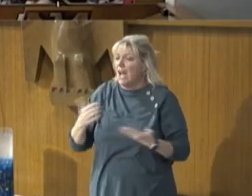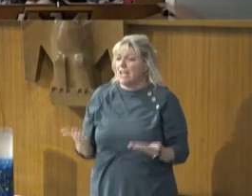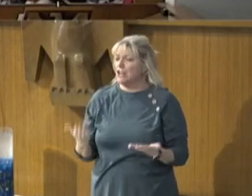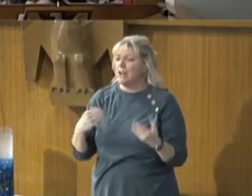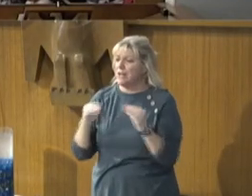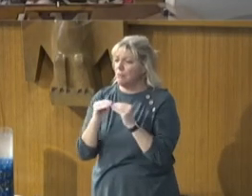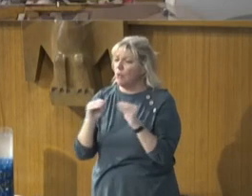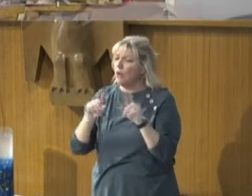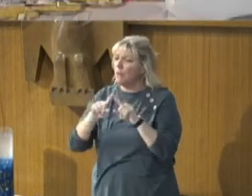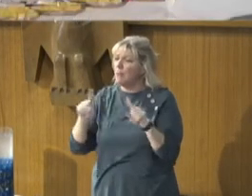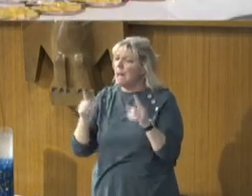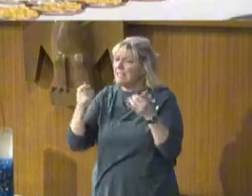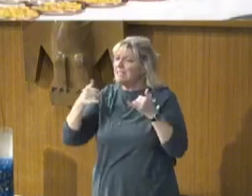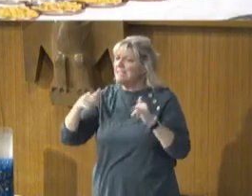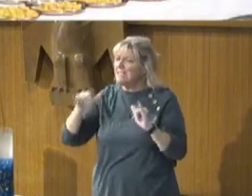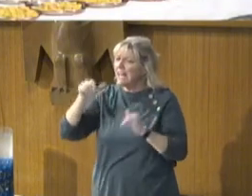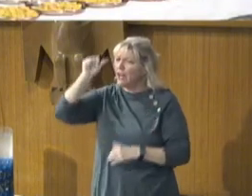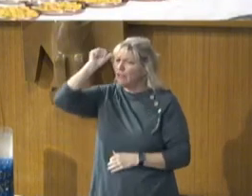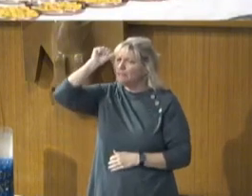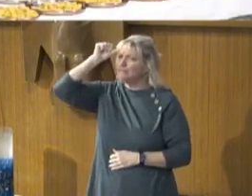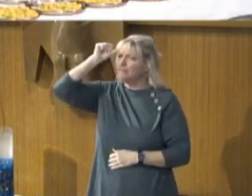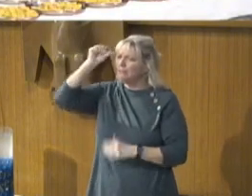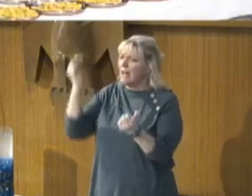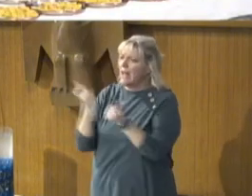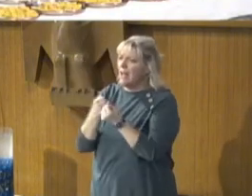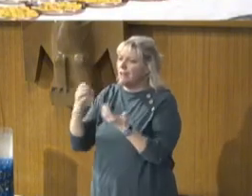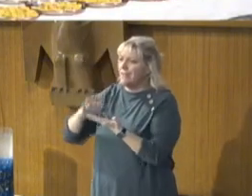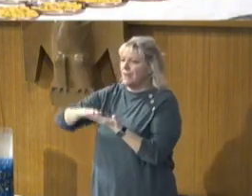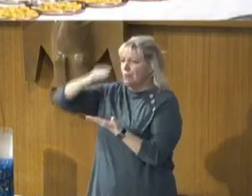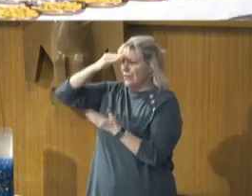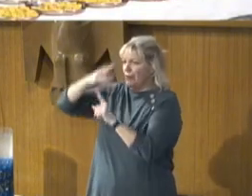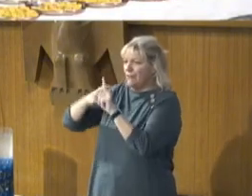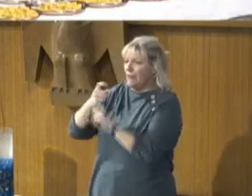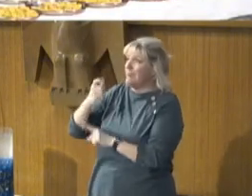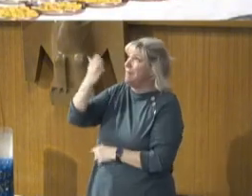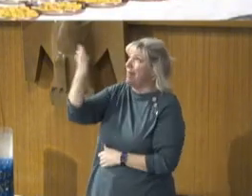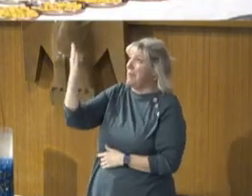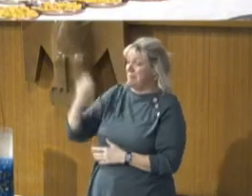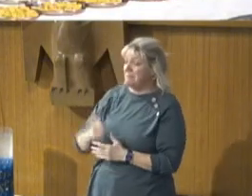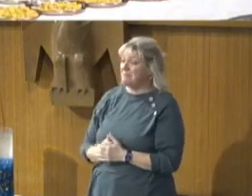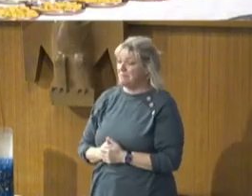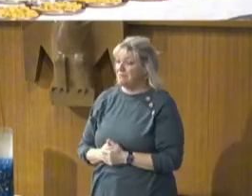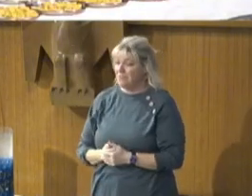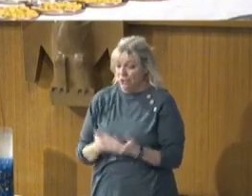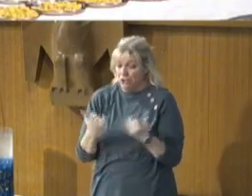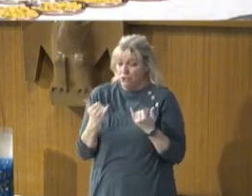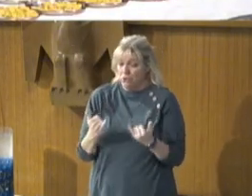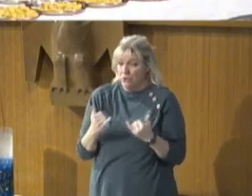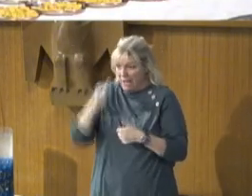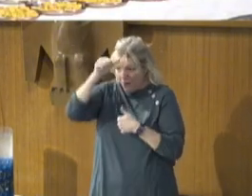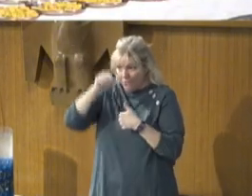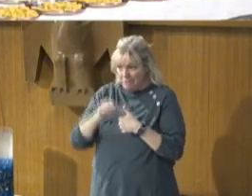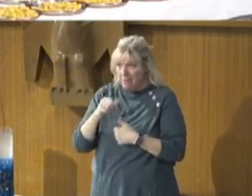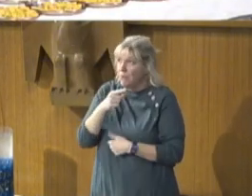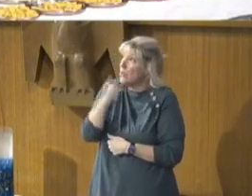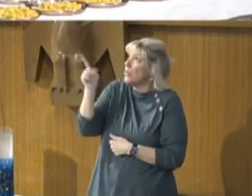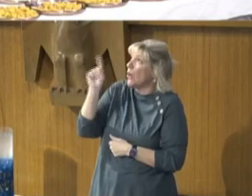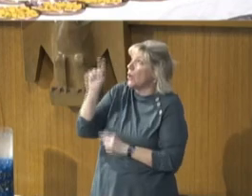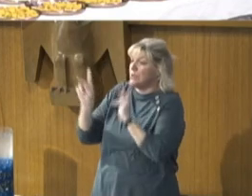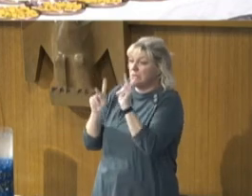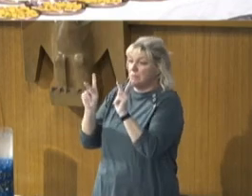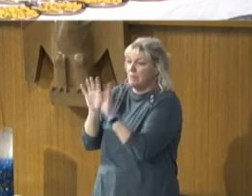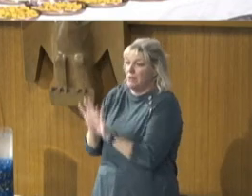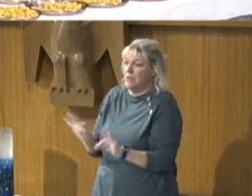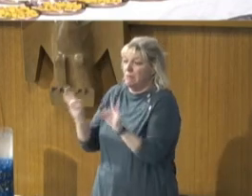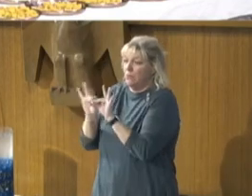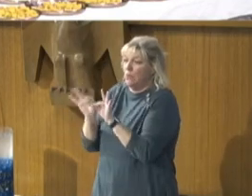remember all that they have taught us. So today let's remember these important people in our lives and that God has given each